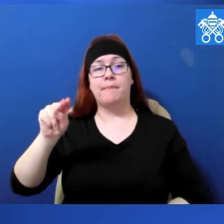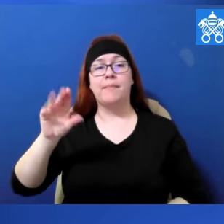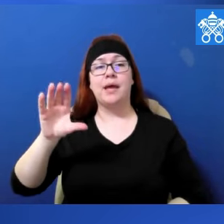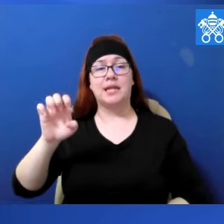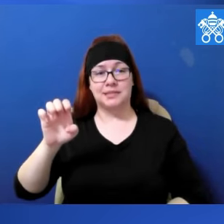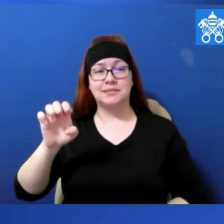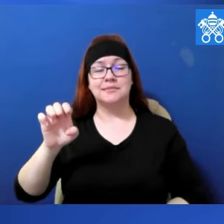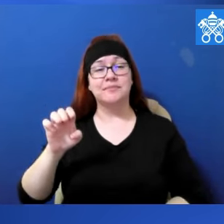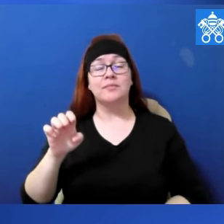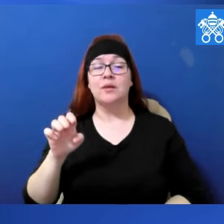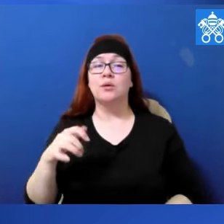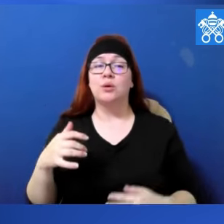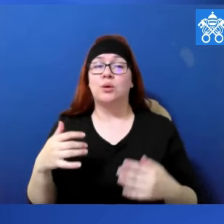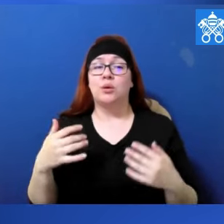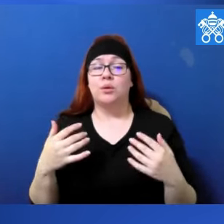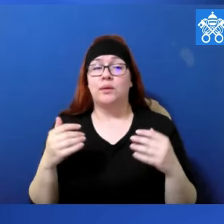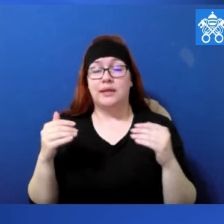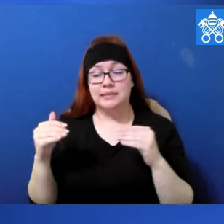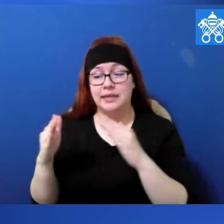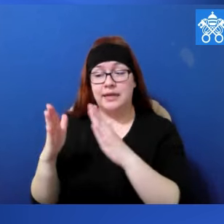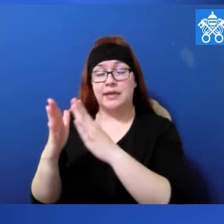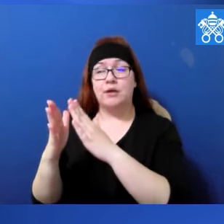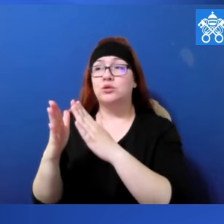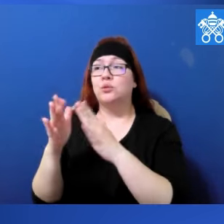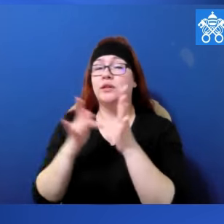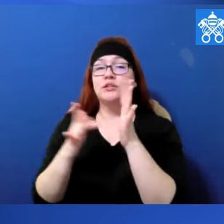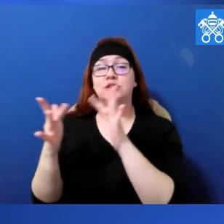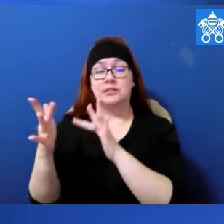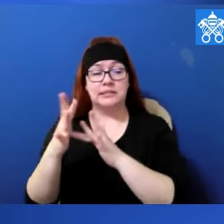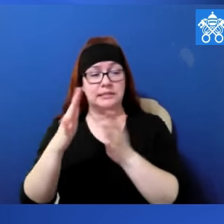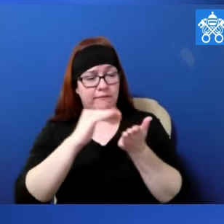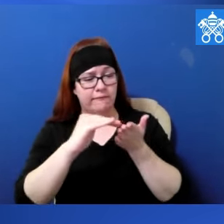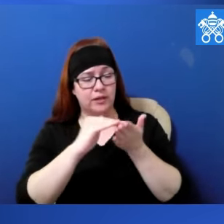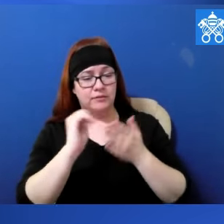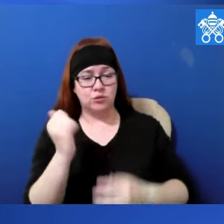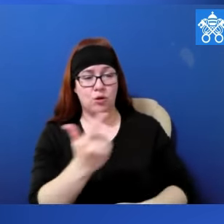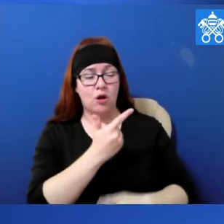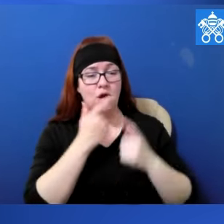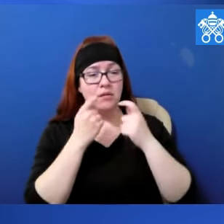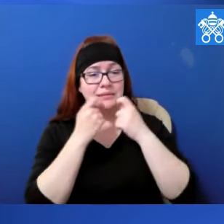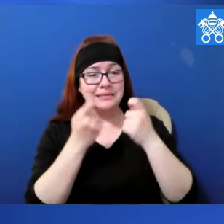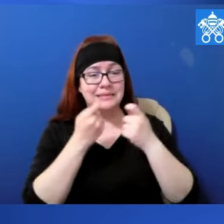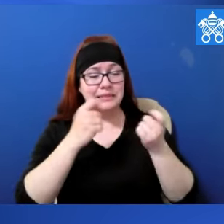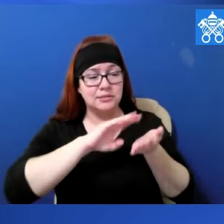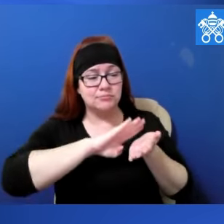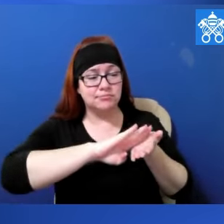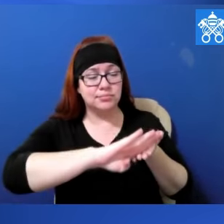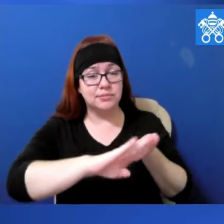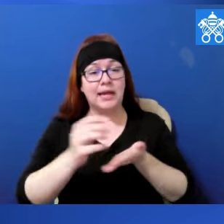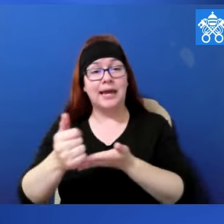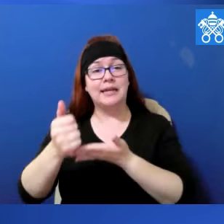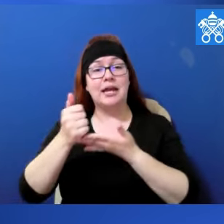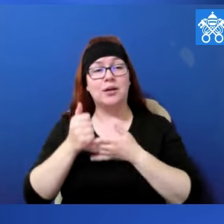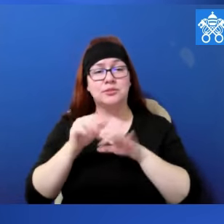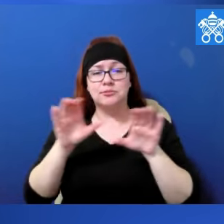and confession. It is the encounter with Jesus which forgives our sin and helps us to